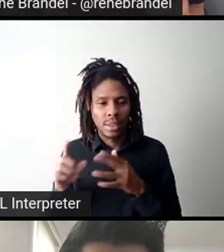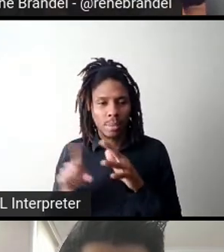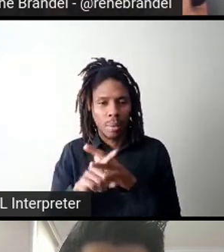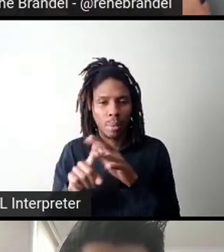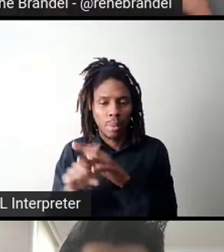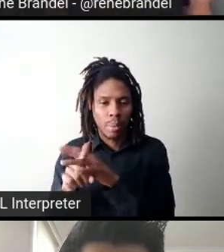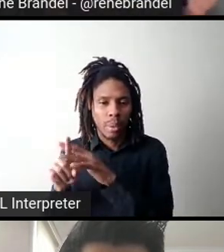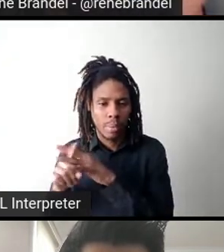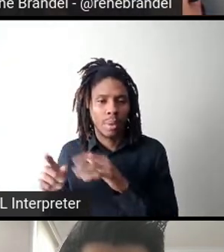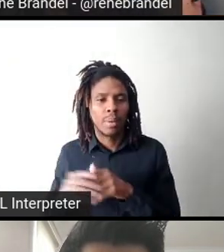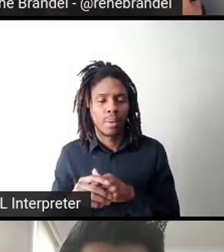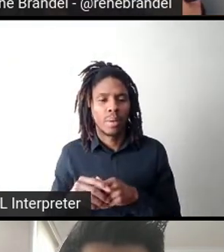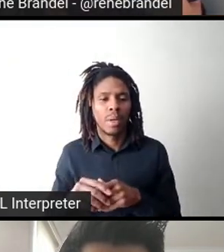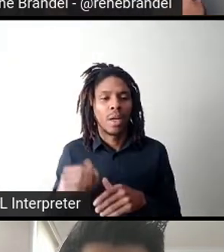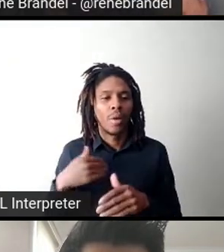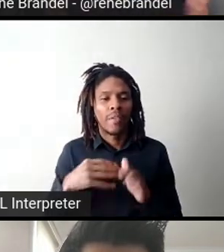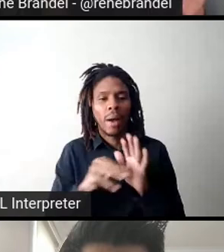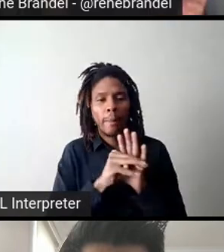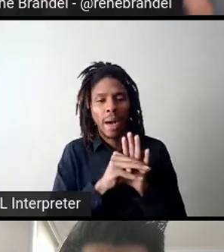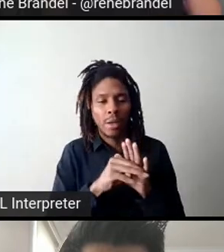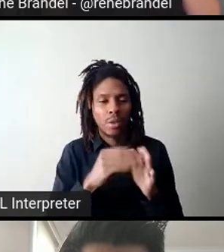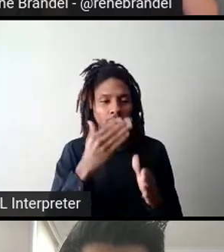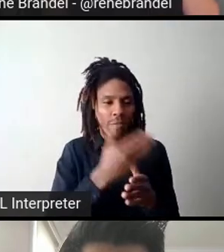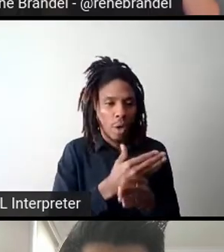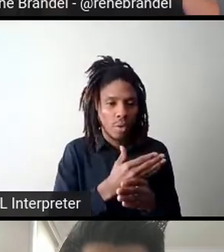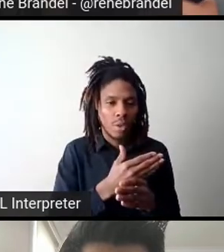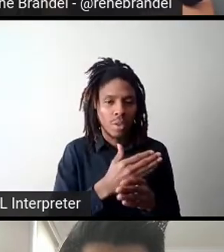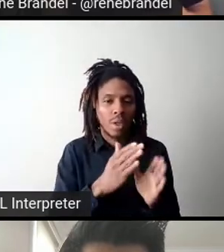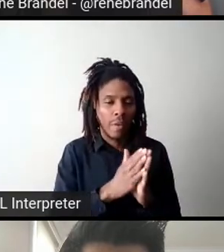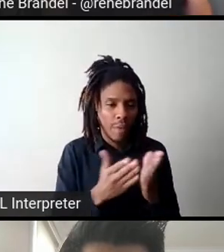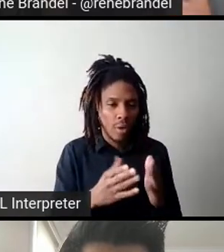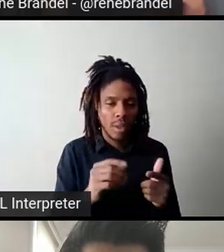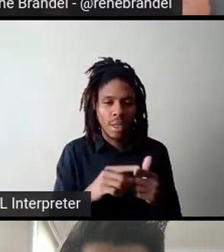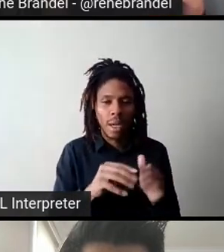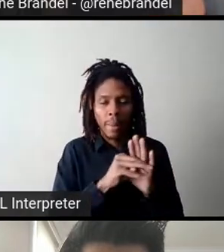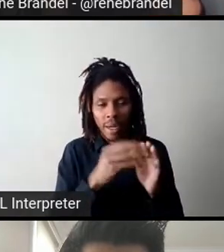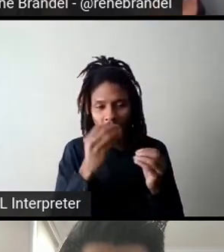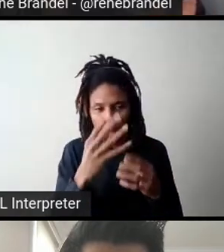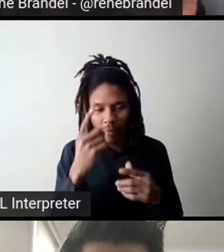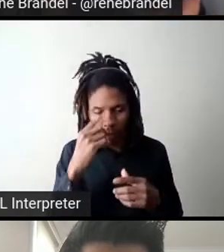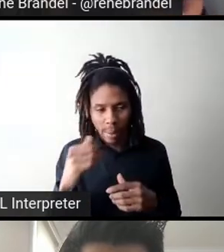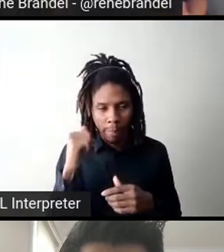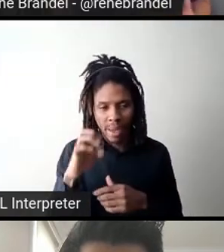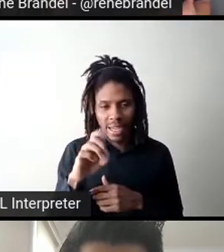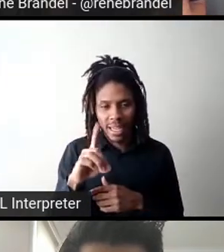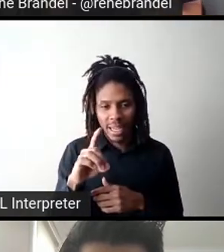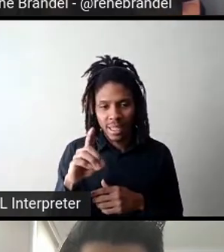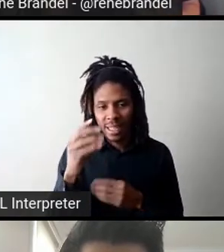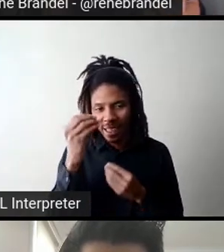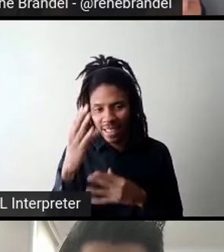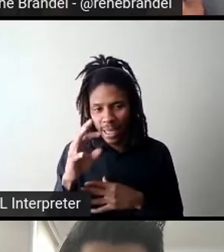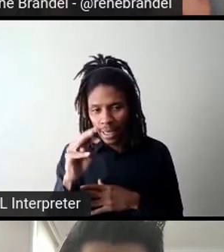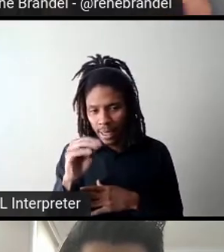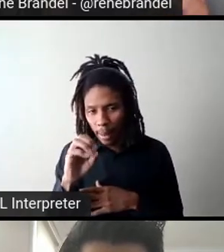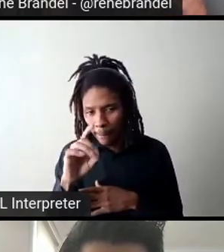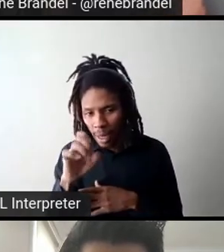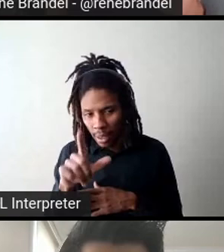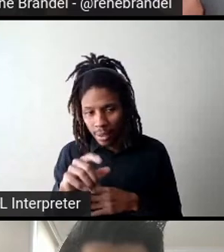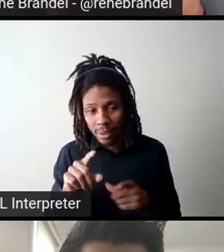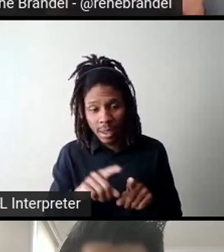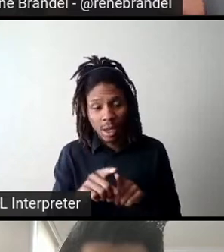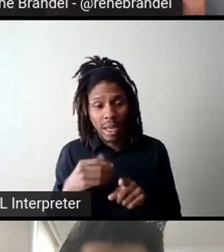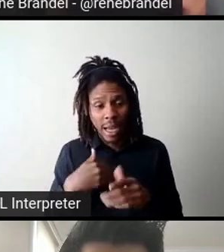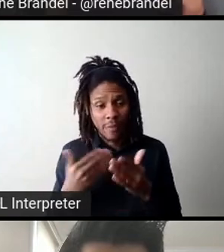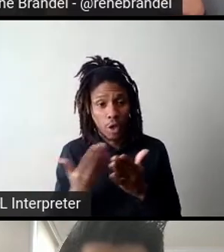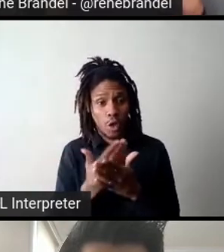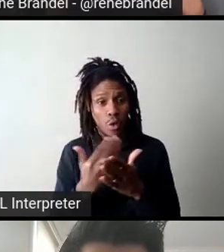for instance, we've got a models folder with like model information for our backend data model, and also we've got new components